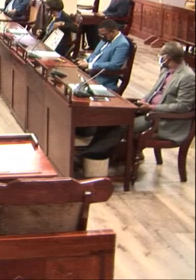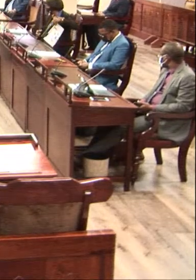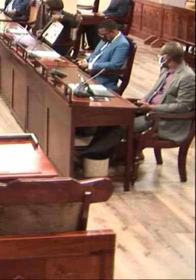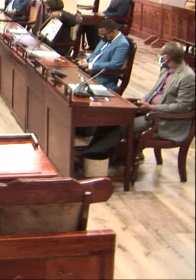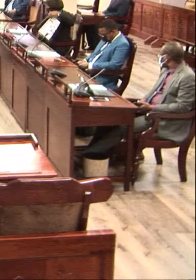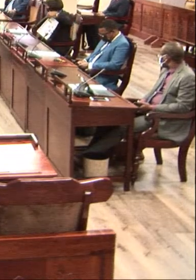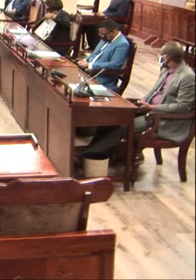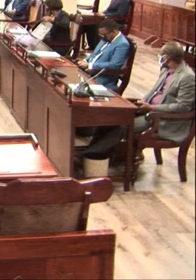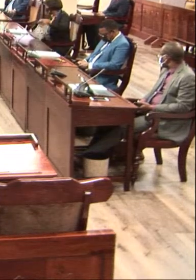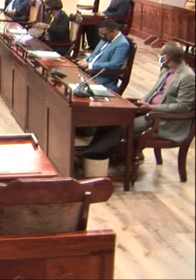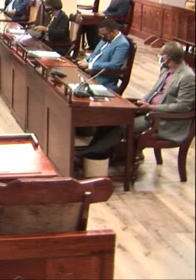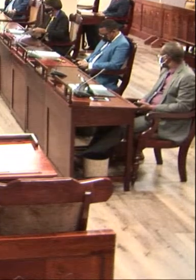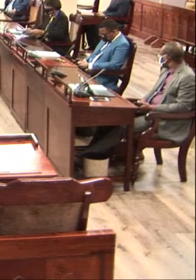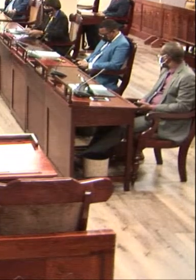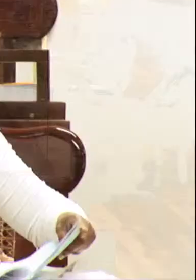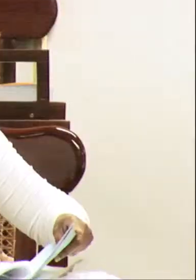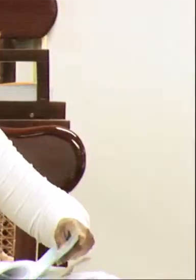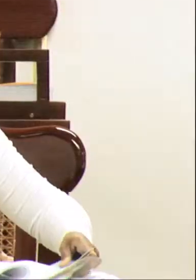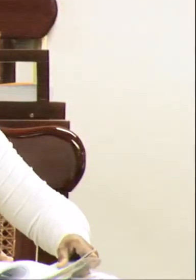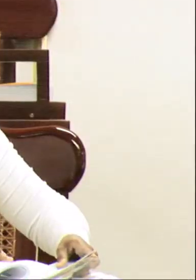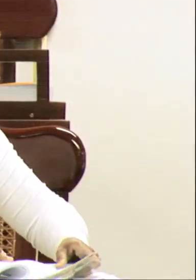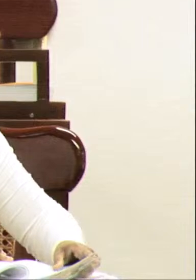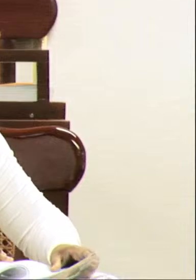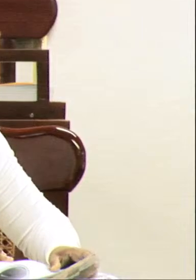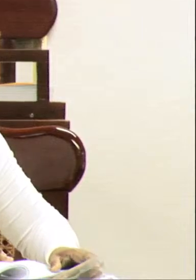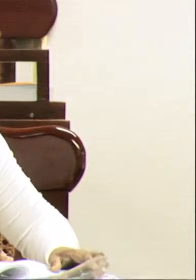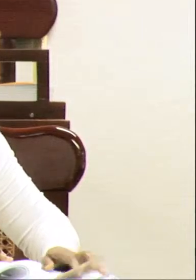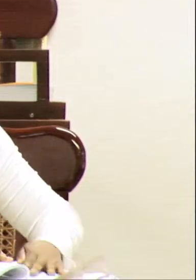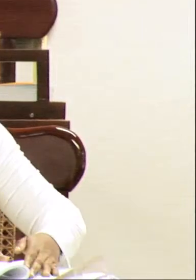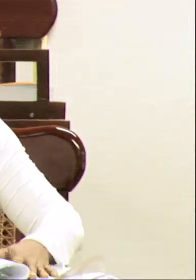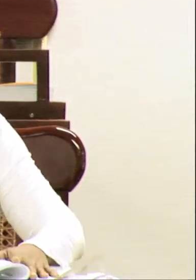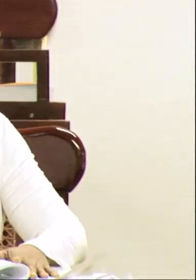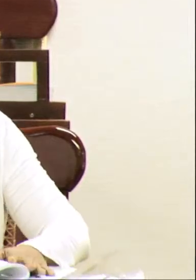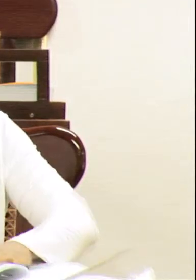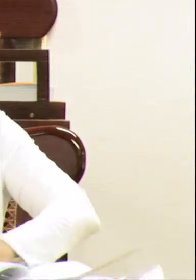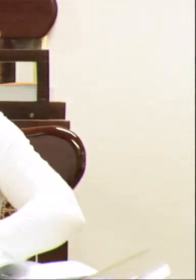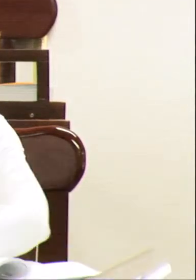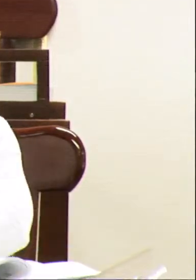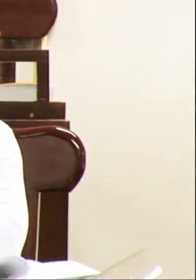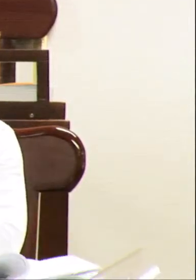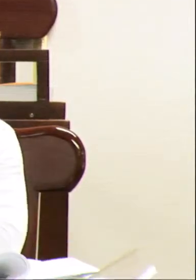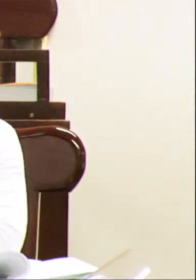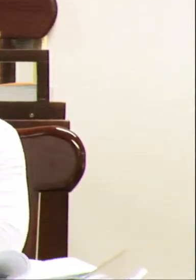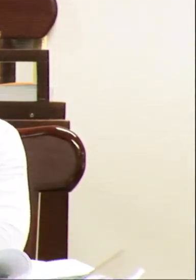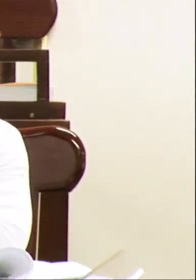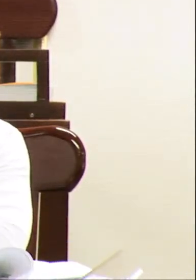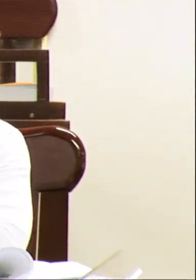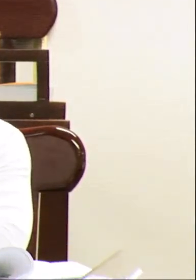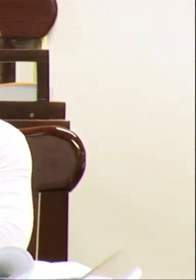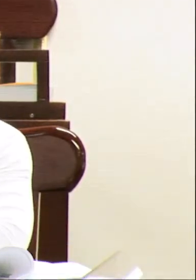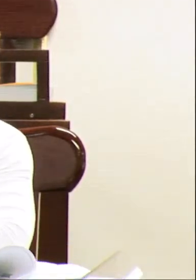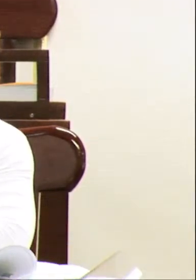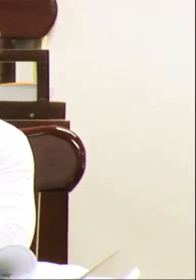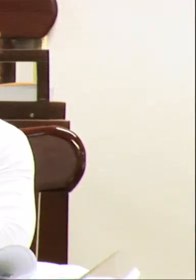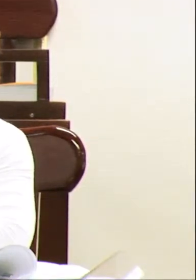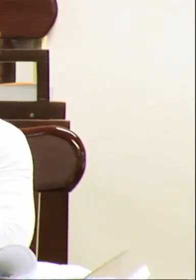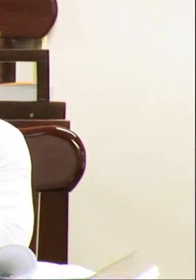Honourable Leader of the Opposition, I can go so far as tell you the order of which we'll be presenting this week.